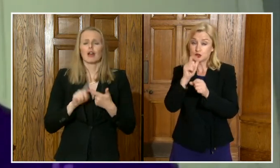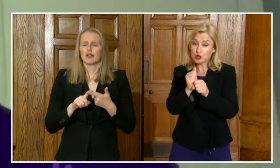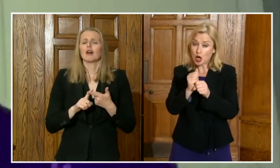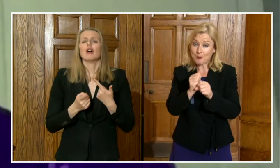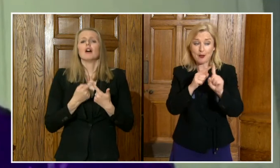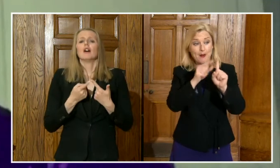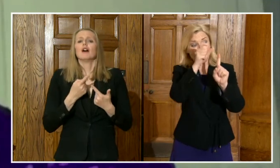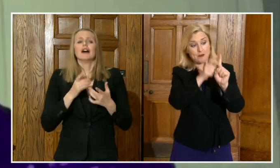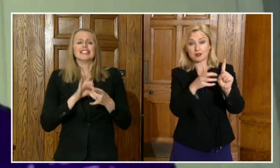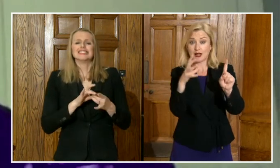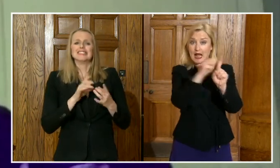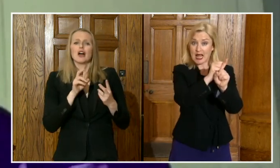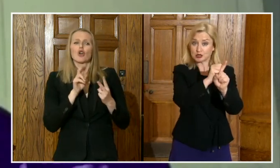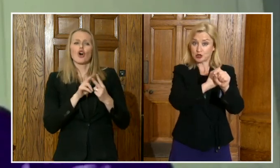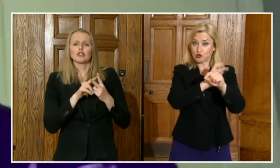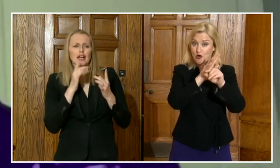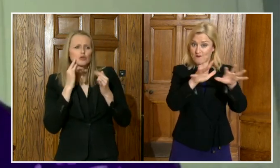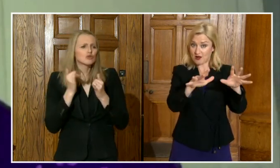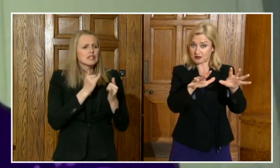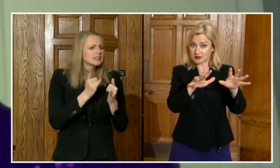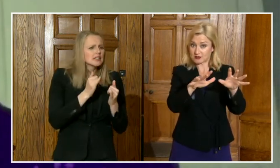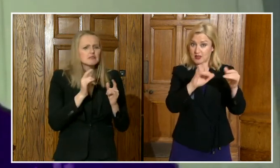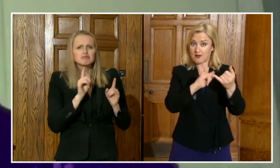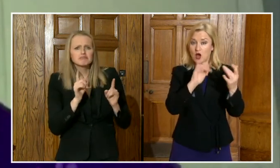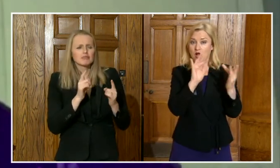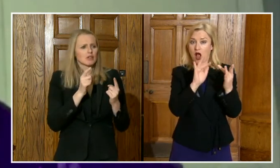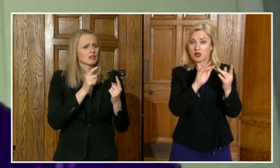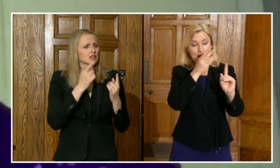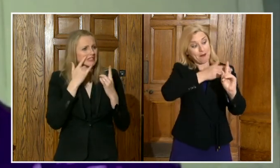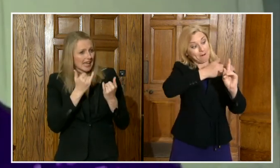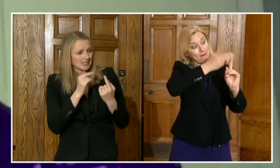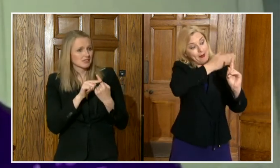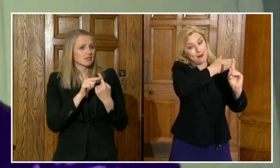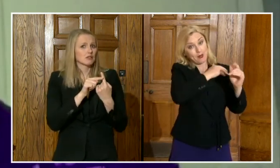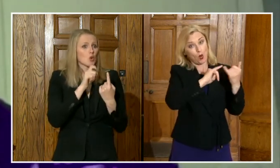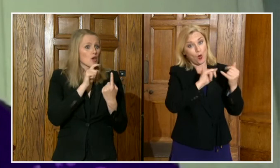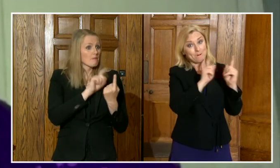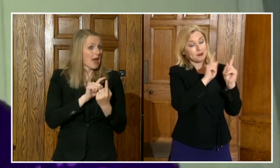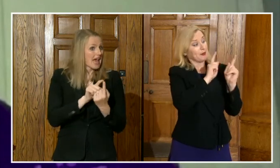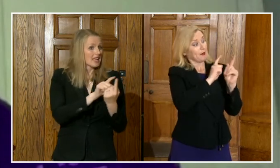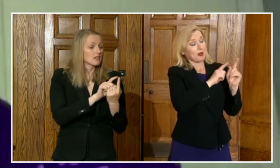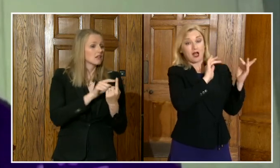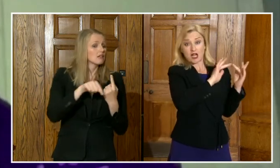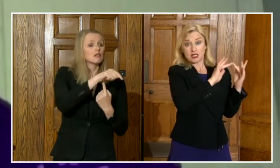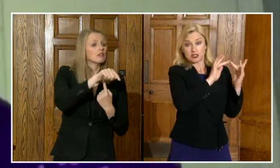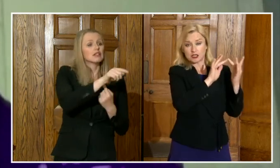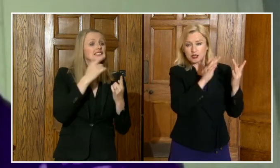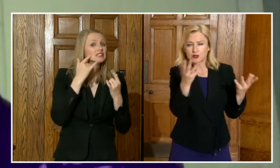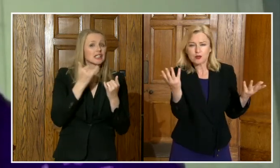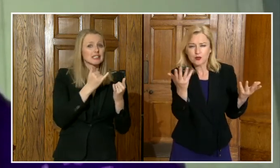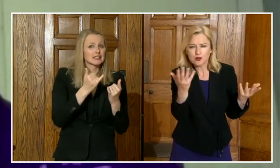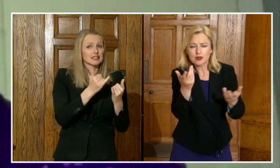if he could give some more detail as to how specifically that contact tracing might work on that cross-border basis. I know, Minister Swann, you said